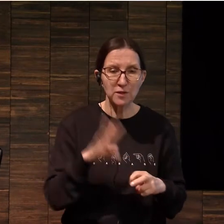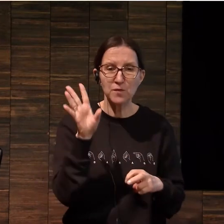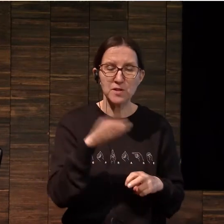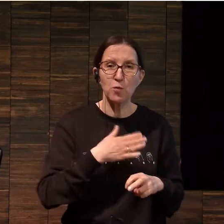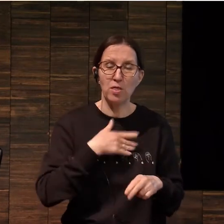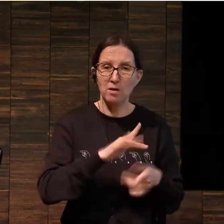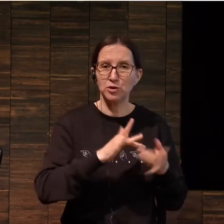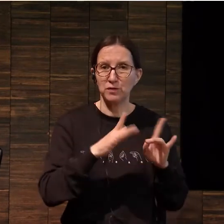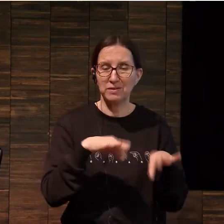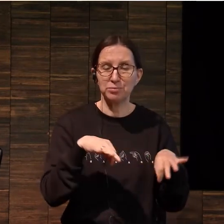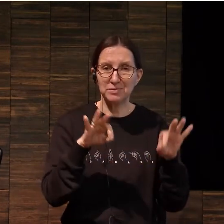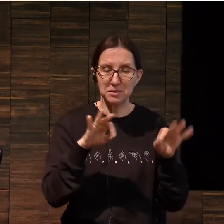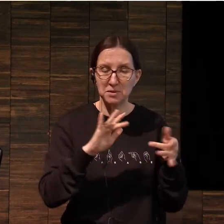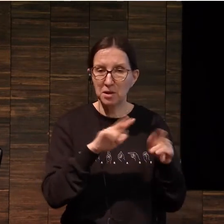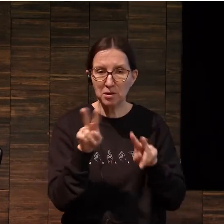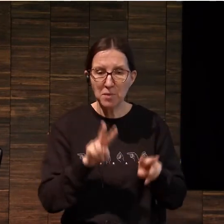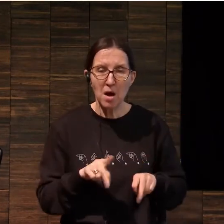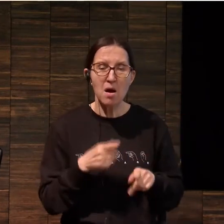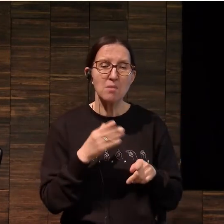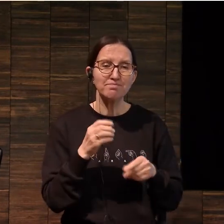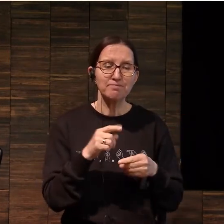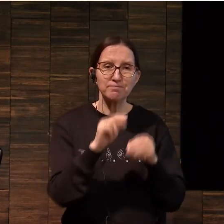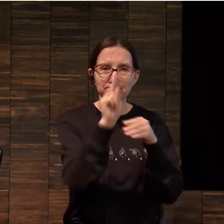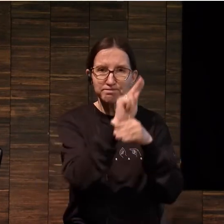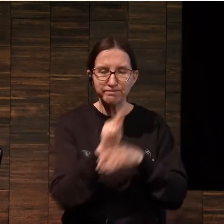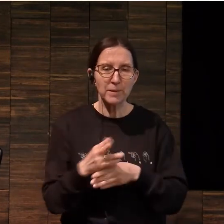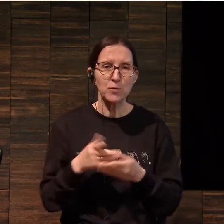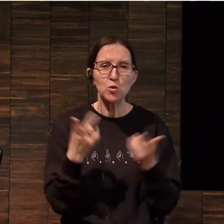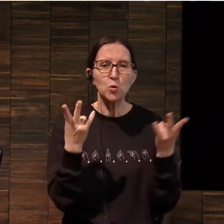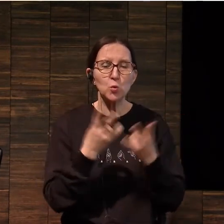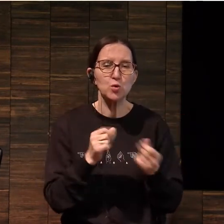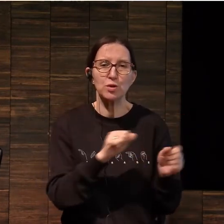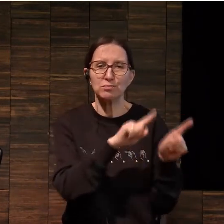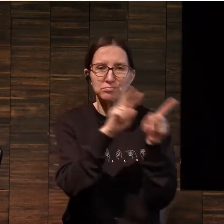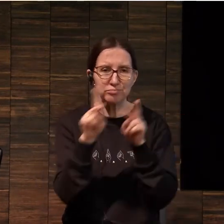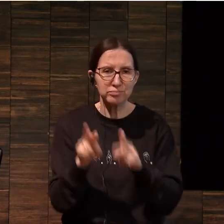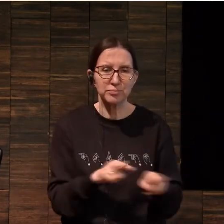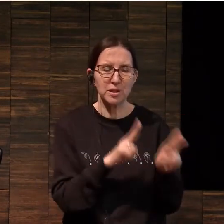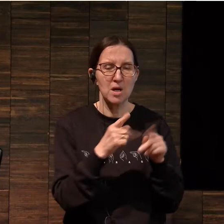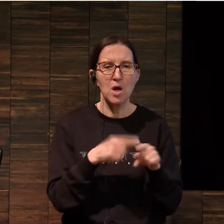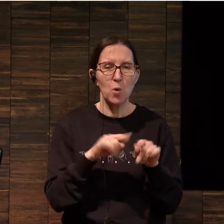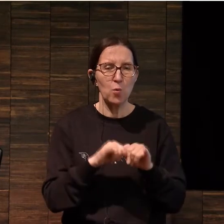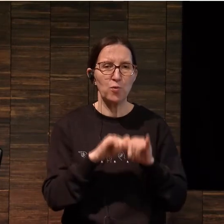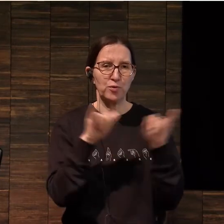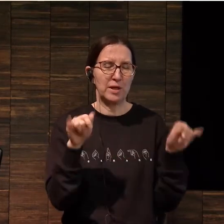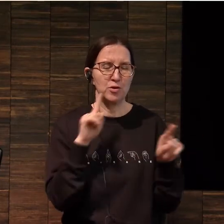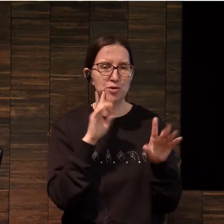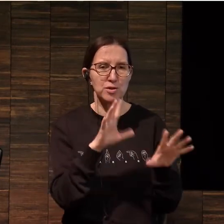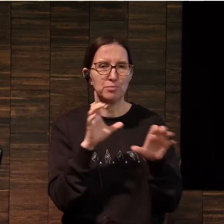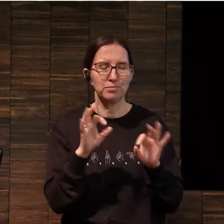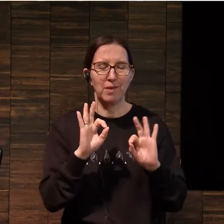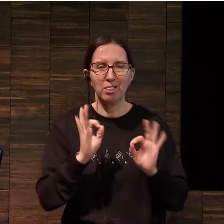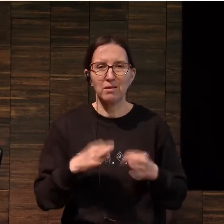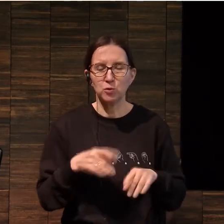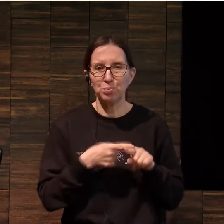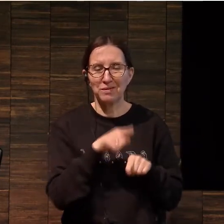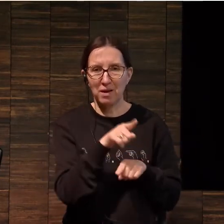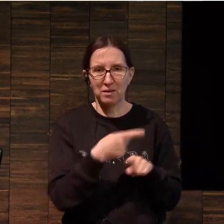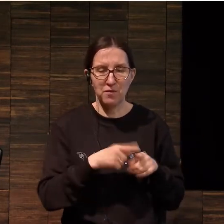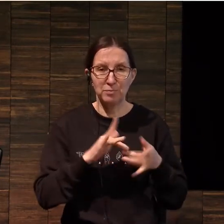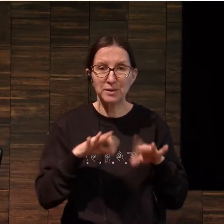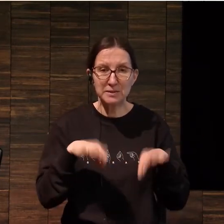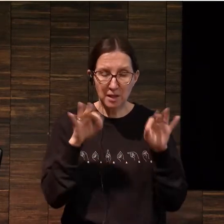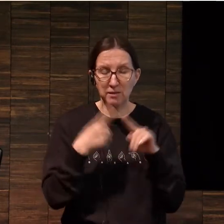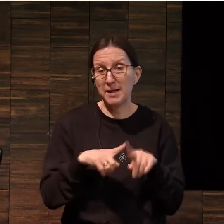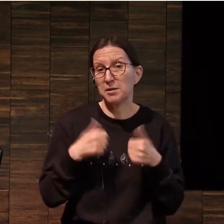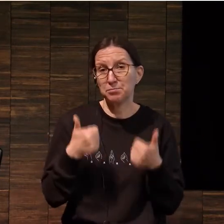tells them how they can better their organization. And this is a very good thing, but it typically takes